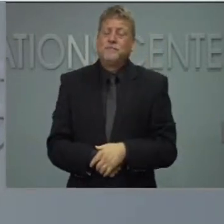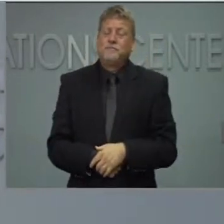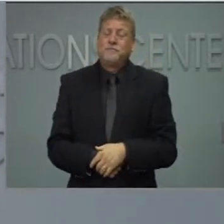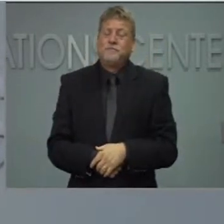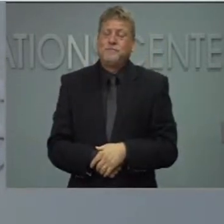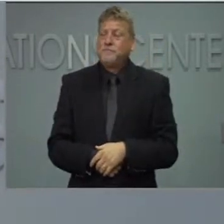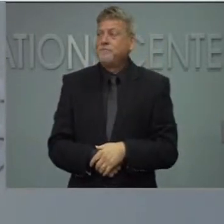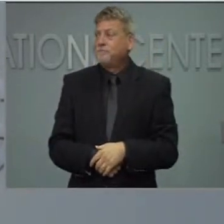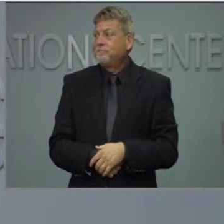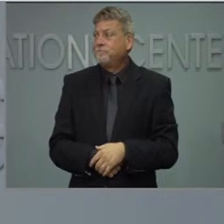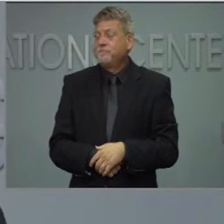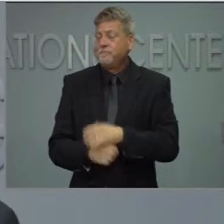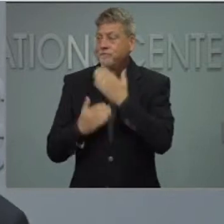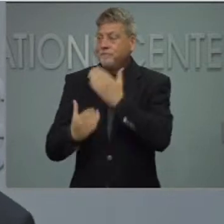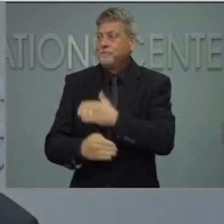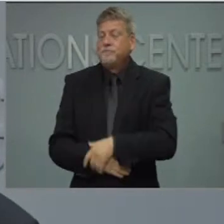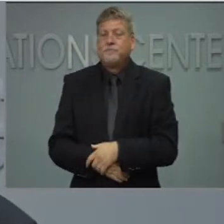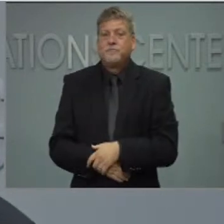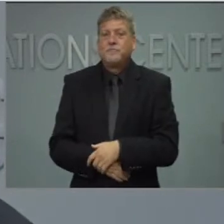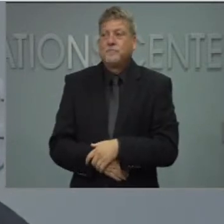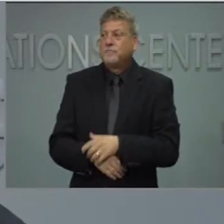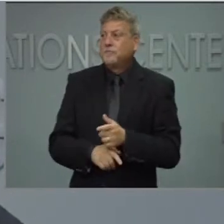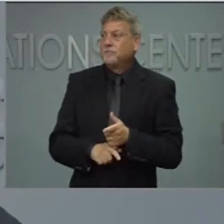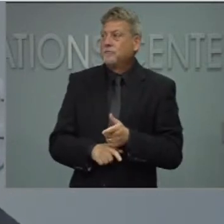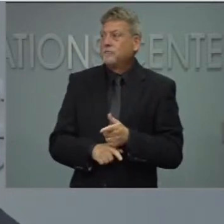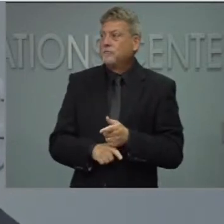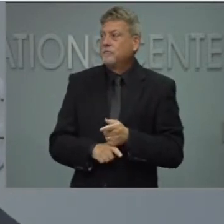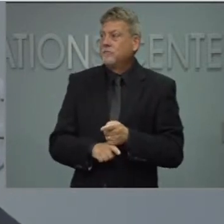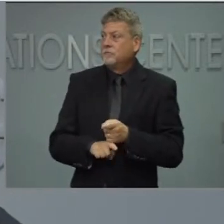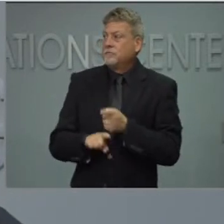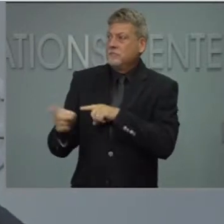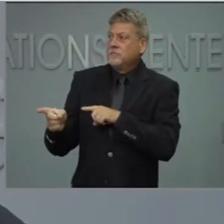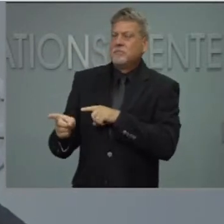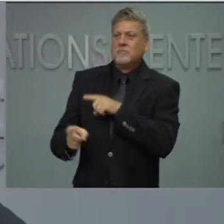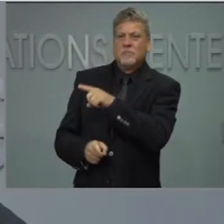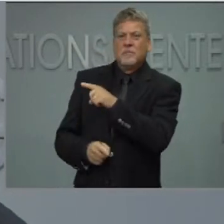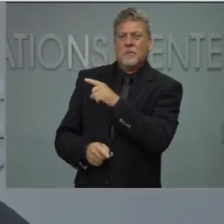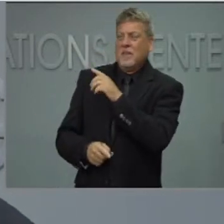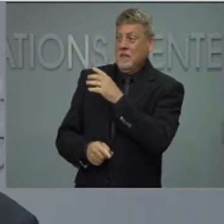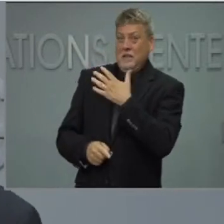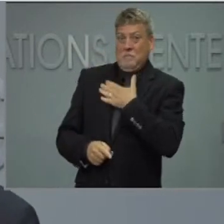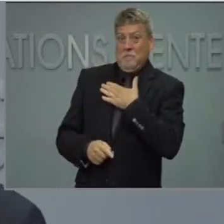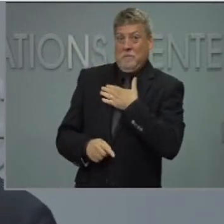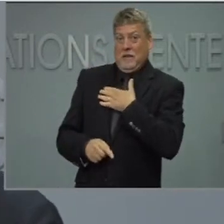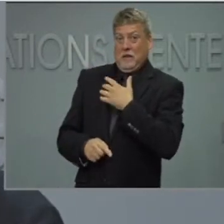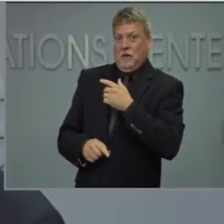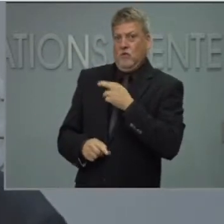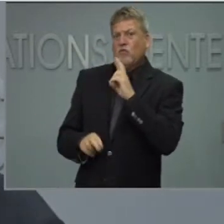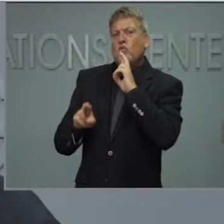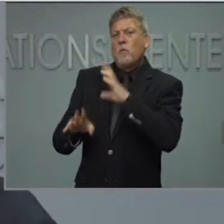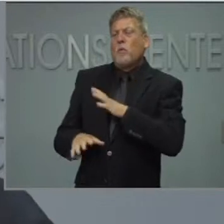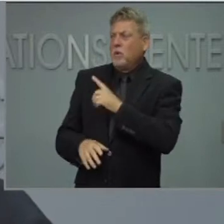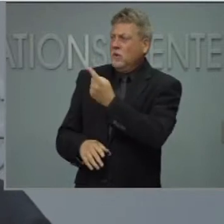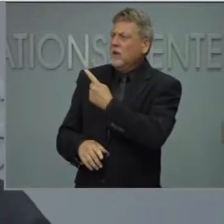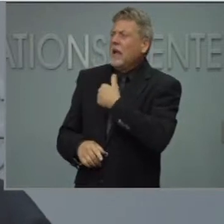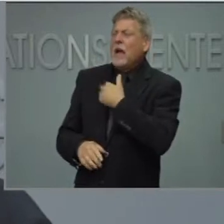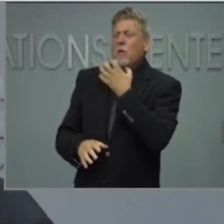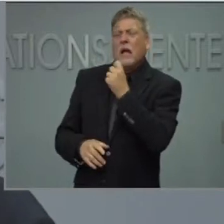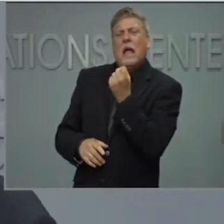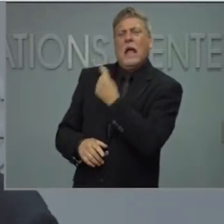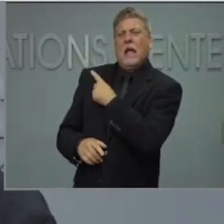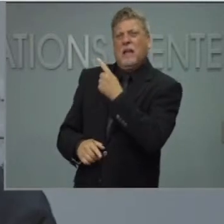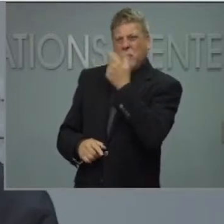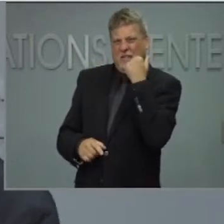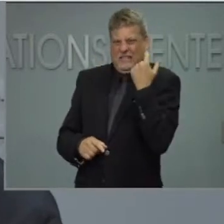Jonah. I have some severe weather questions, so if Director Ray wants to come up. Sure. We'll recognize Will